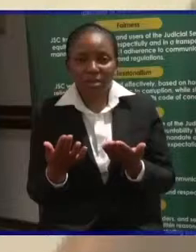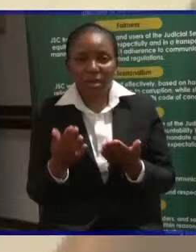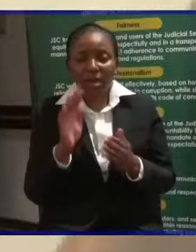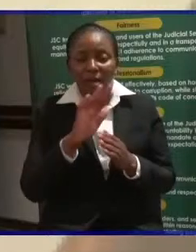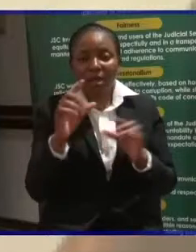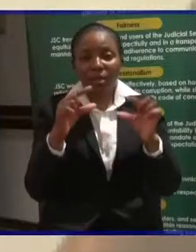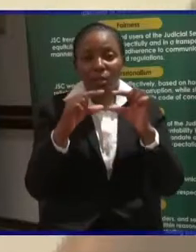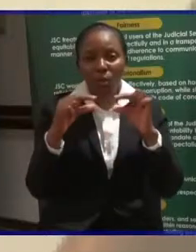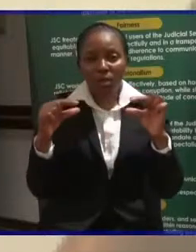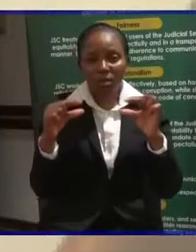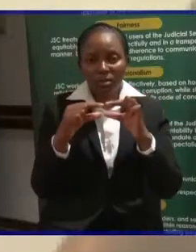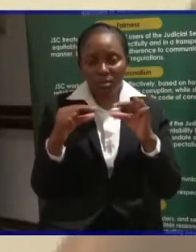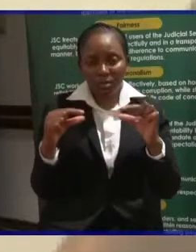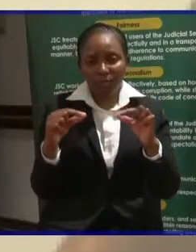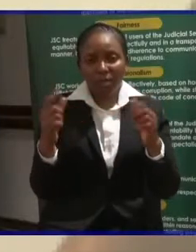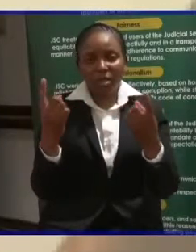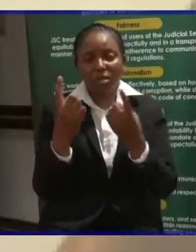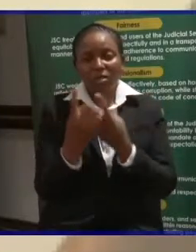put differently,